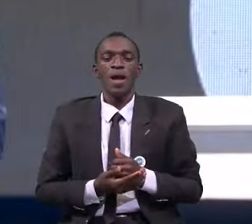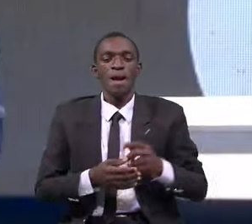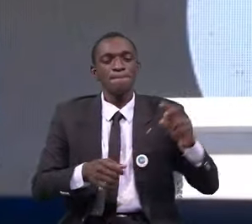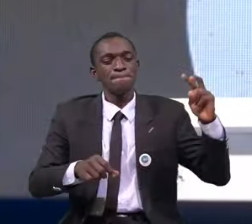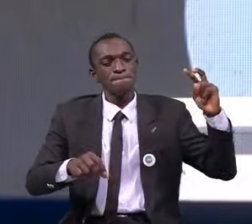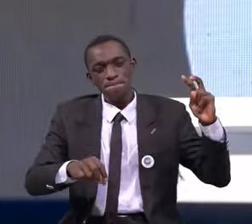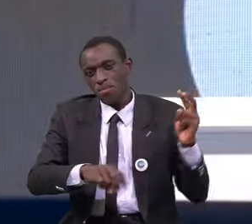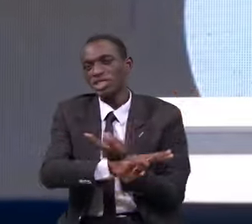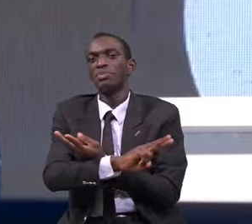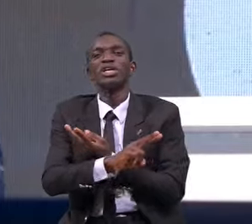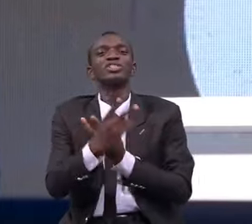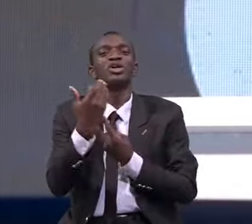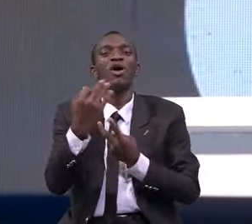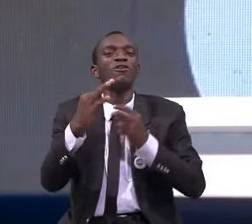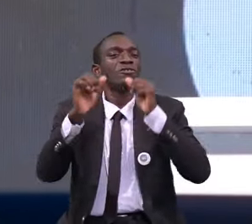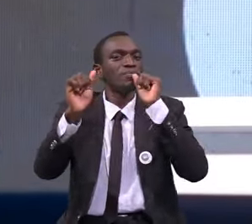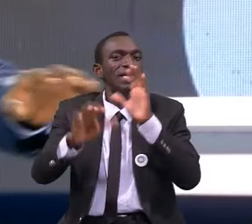Multiplication of blessing.